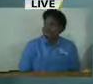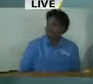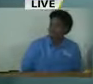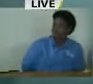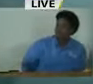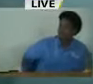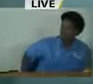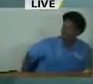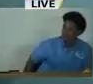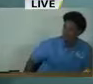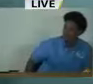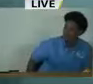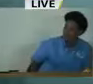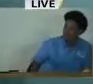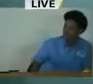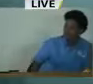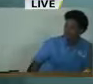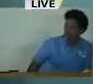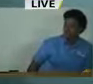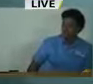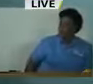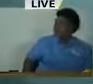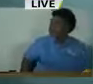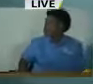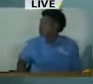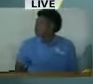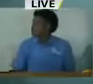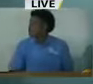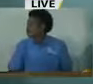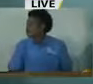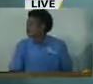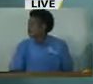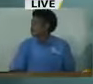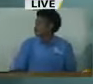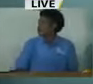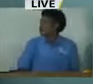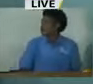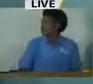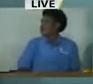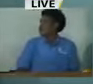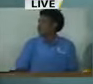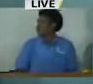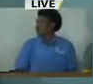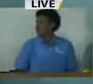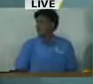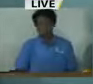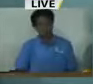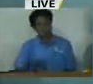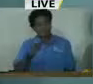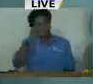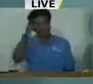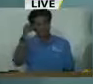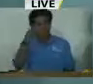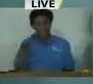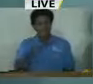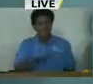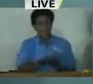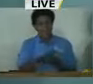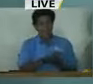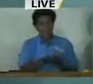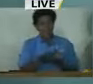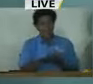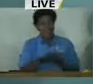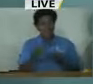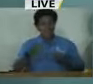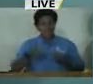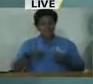members, that because if this is a cleansing, let us be